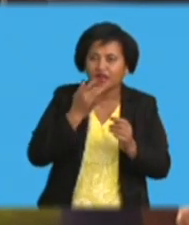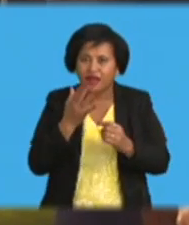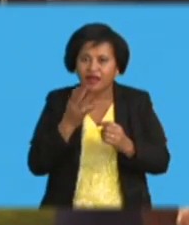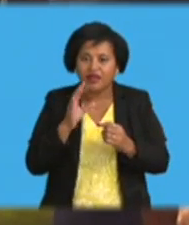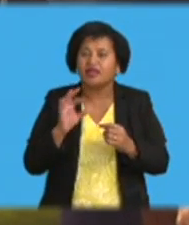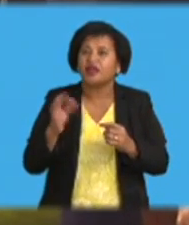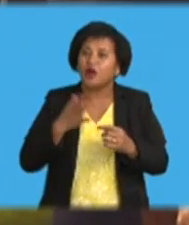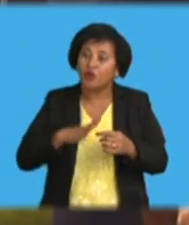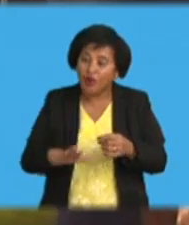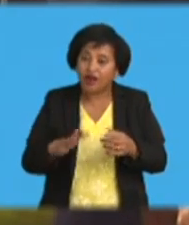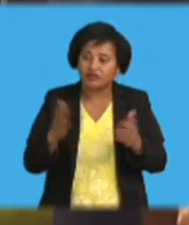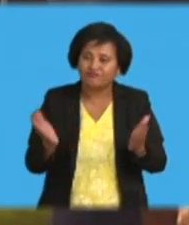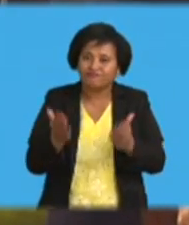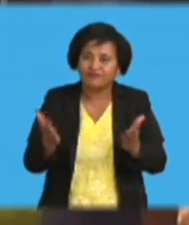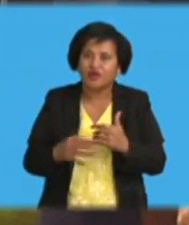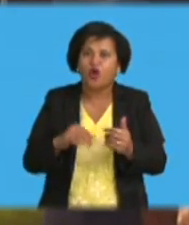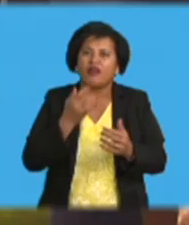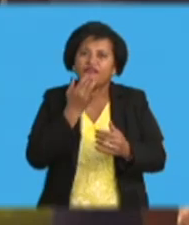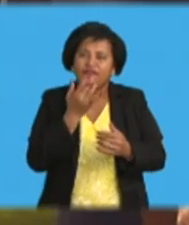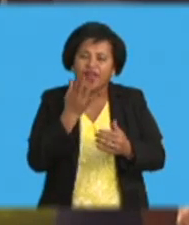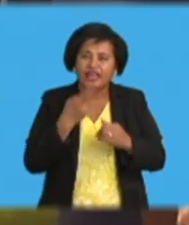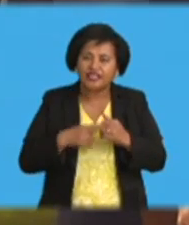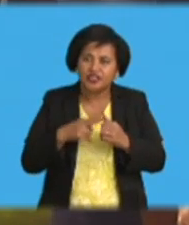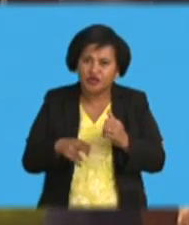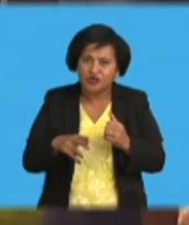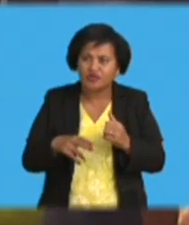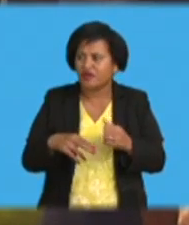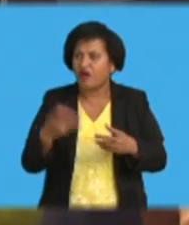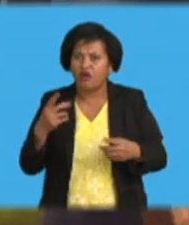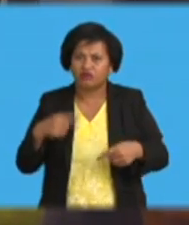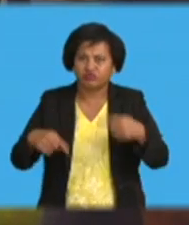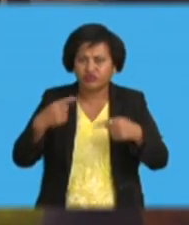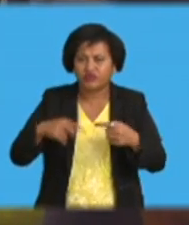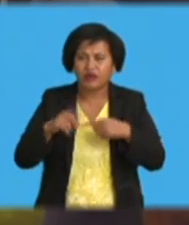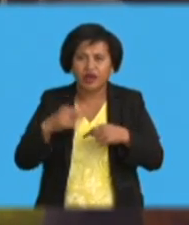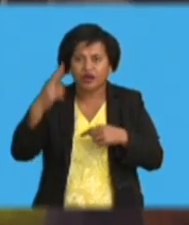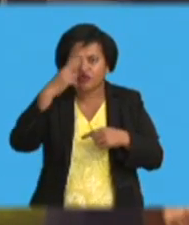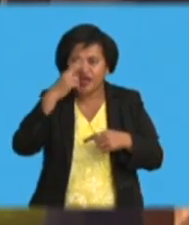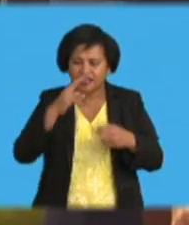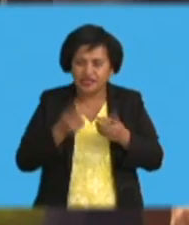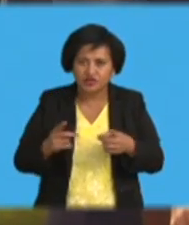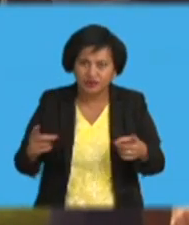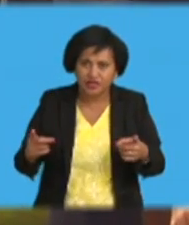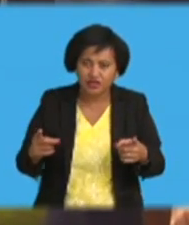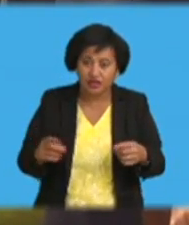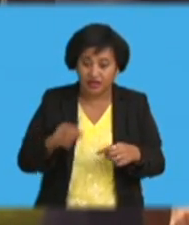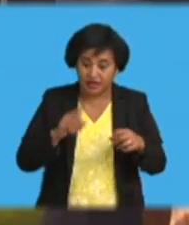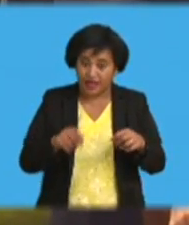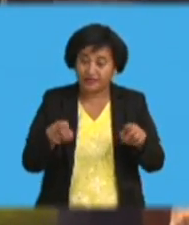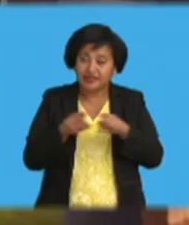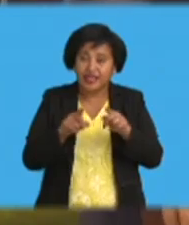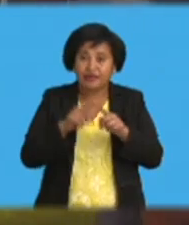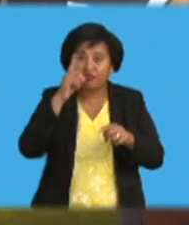news, racism, hatred and other falsehoods, because like it or not, Madam Speaker, these same fake profiles are also putting out posts